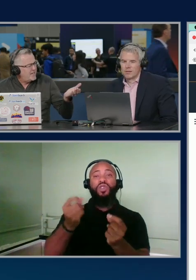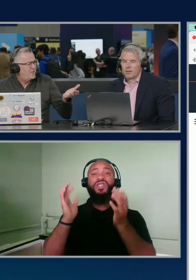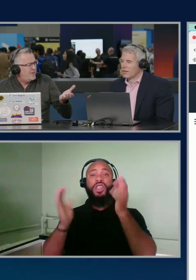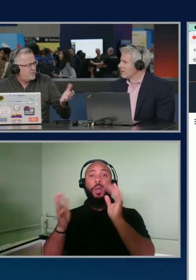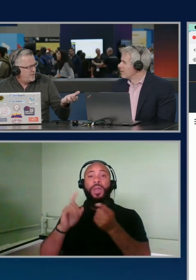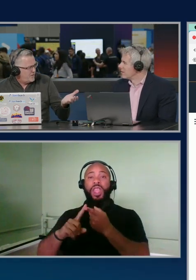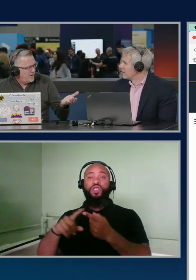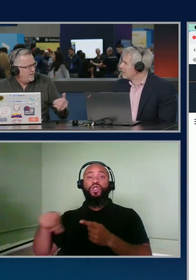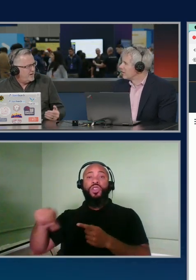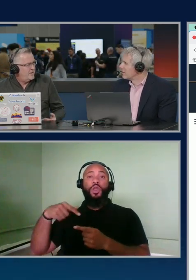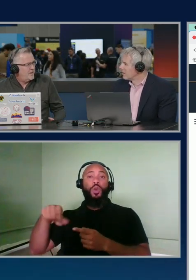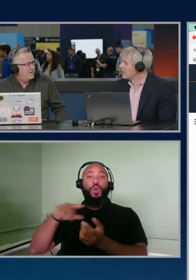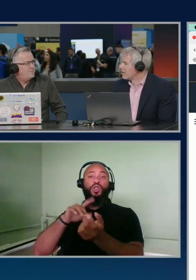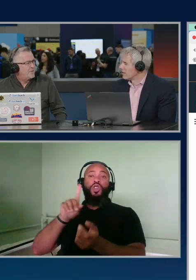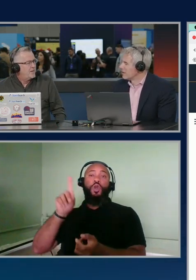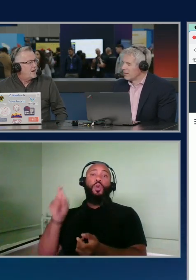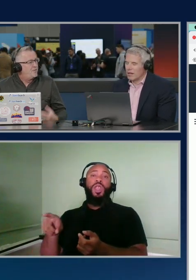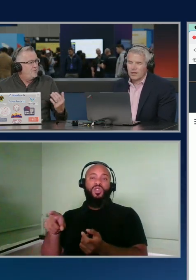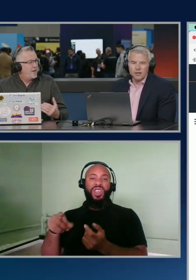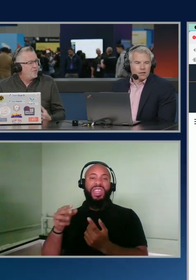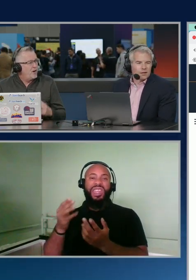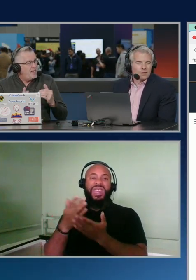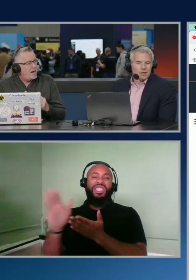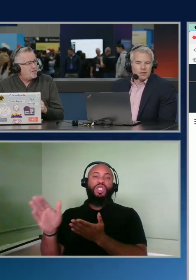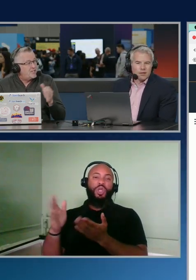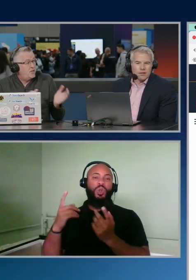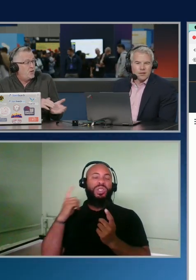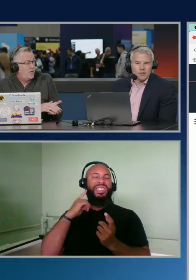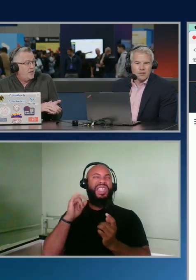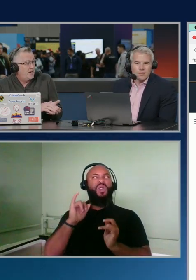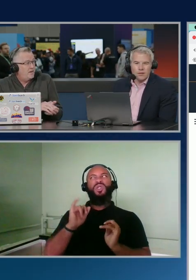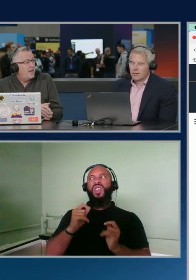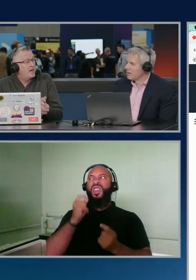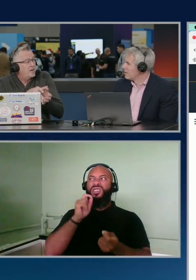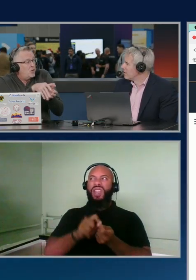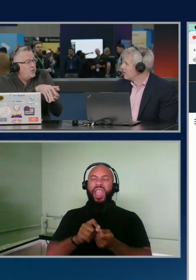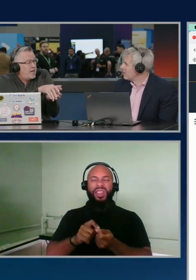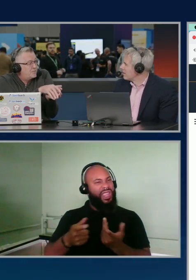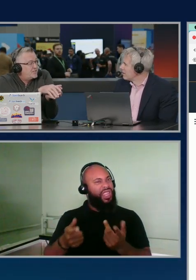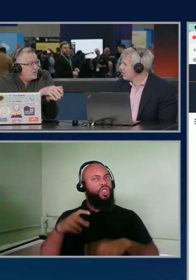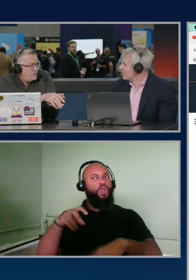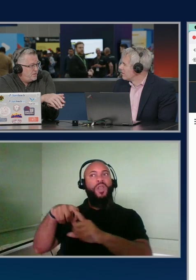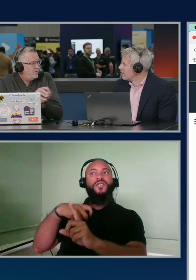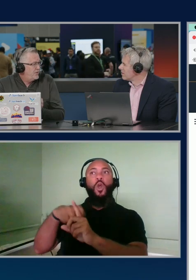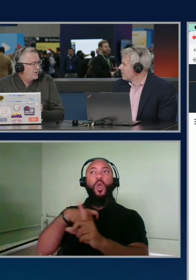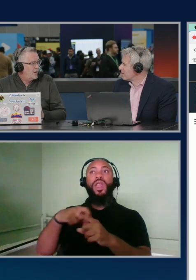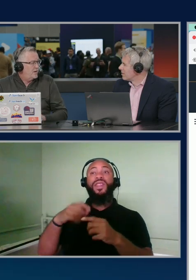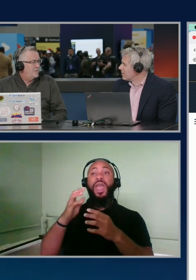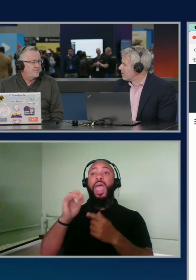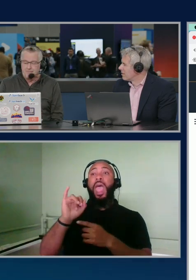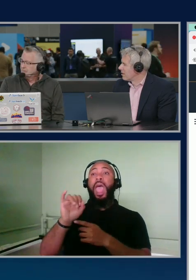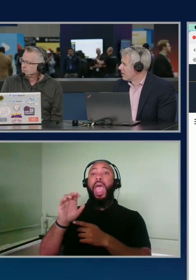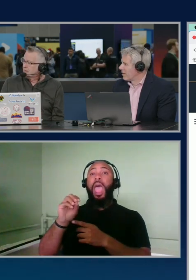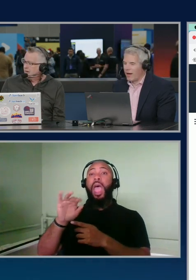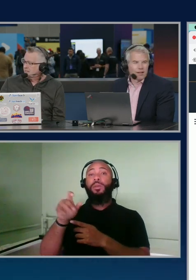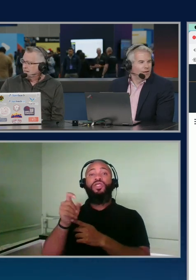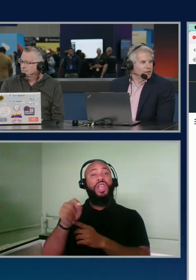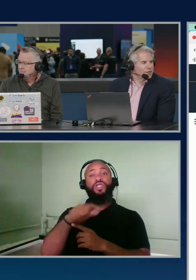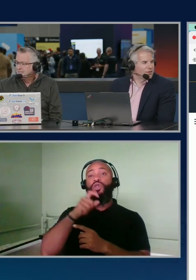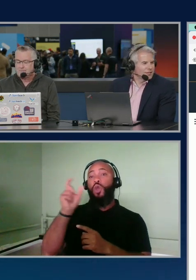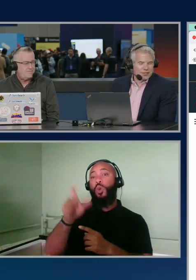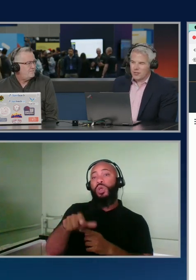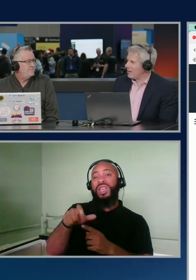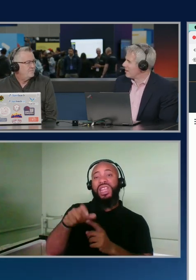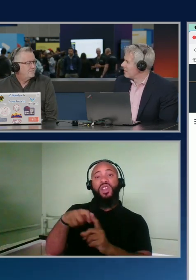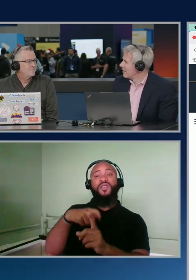Yeah. It's like a filter in a way, right? You know? That's interesting. Avoid the objects that you don't need and include the objects that you do need for your query. I love it. Yeah. I love it,